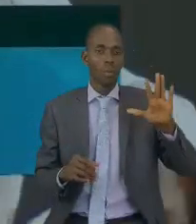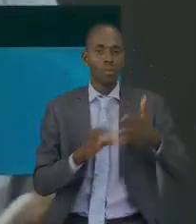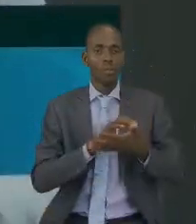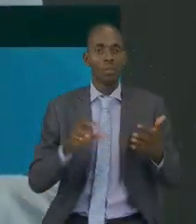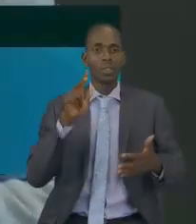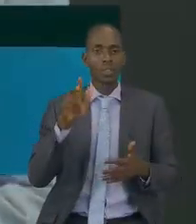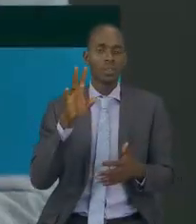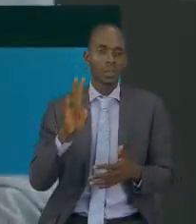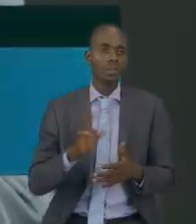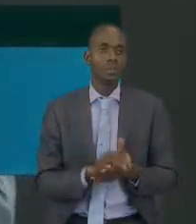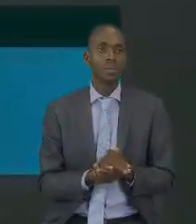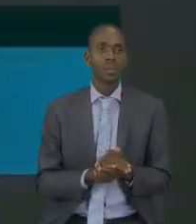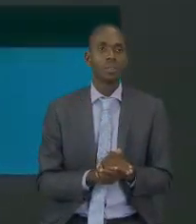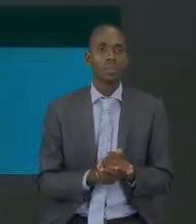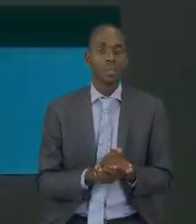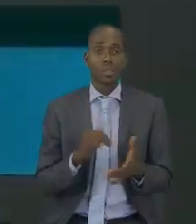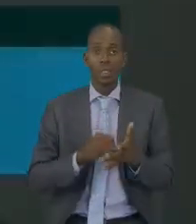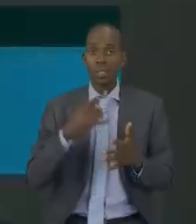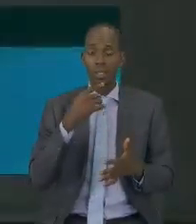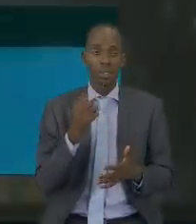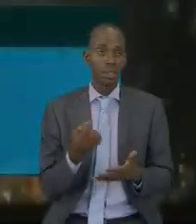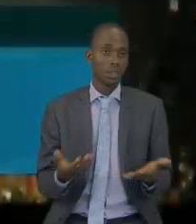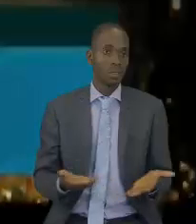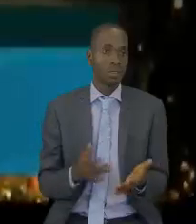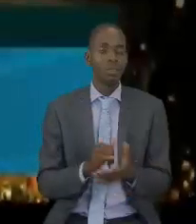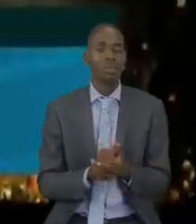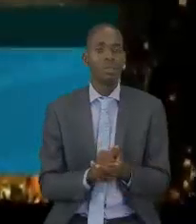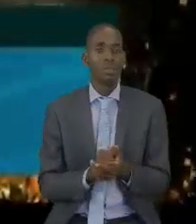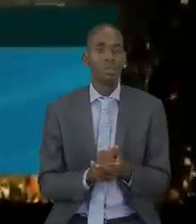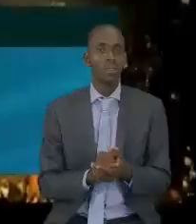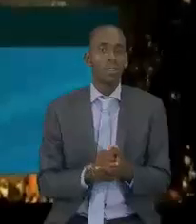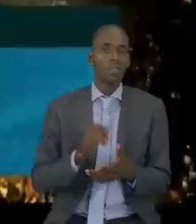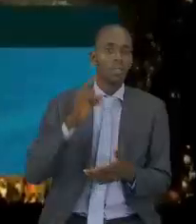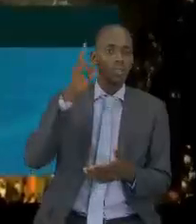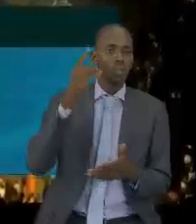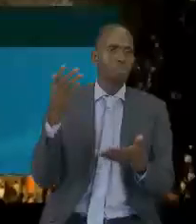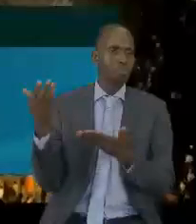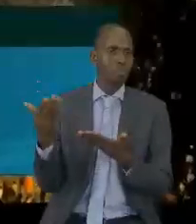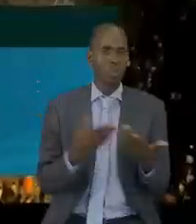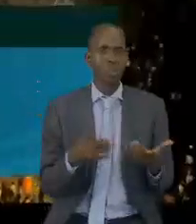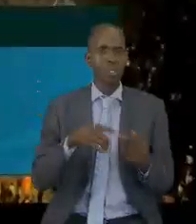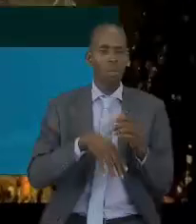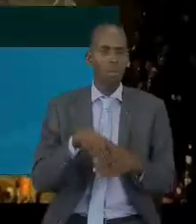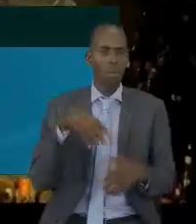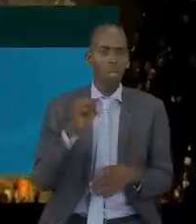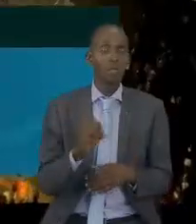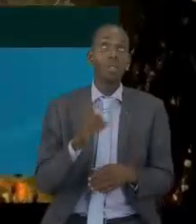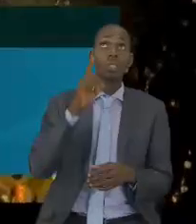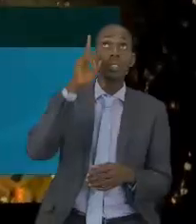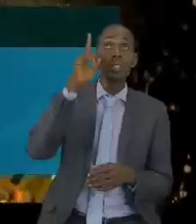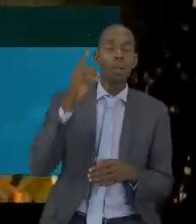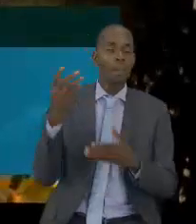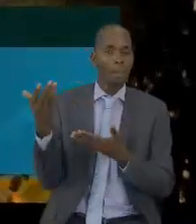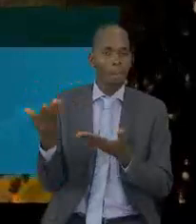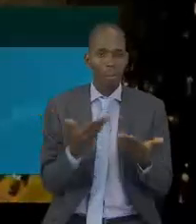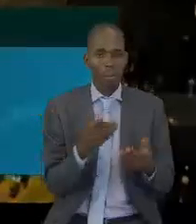verse 37, it says, he brought them forth. He brought